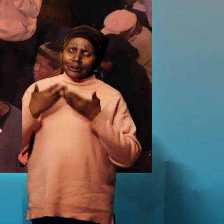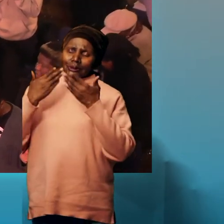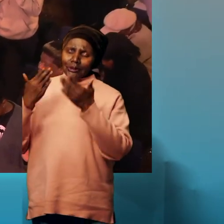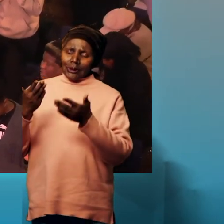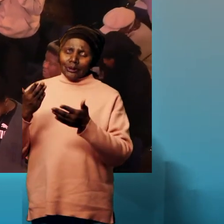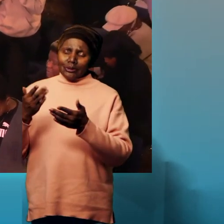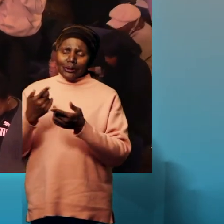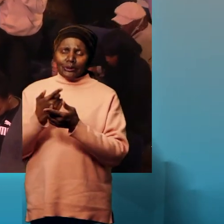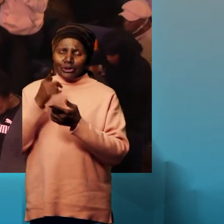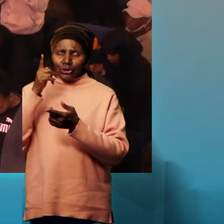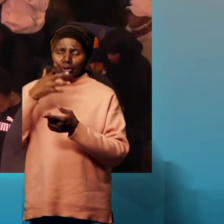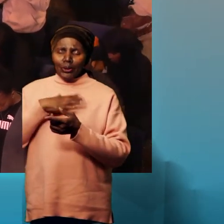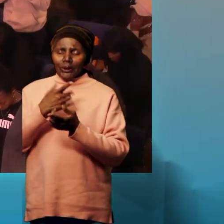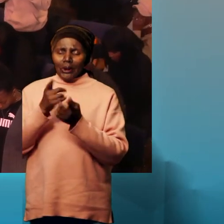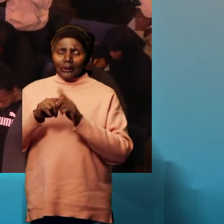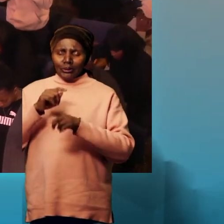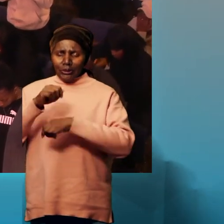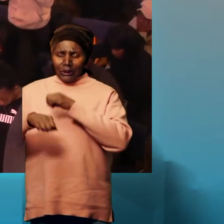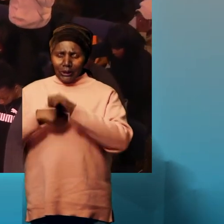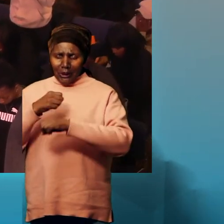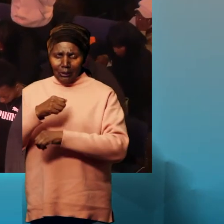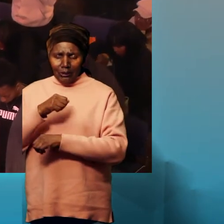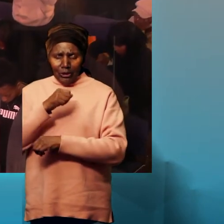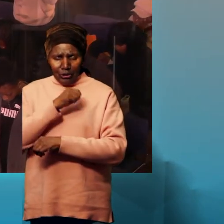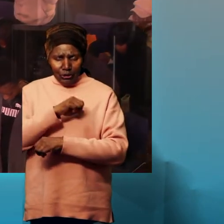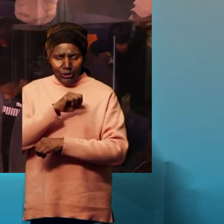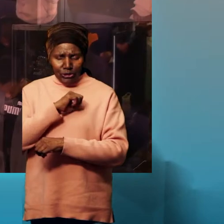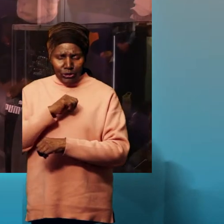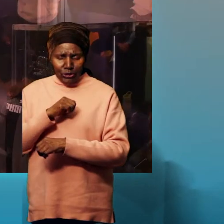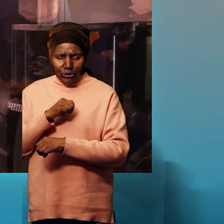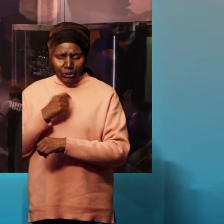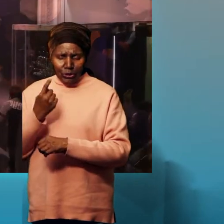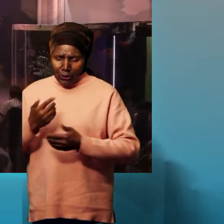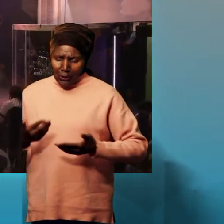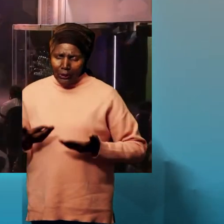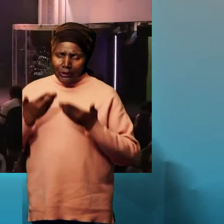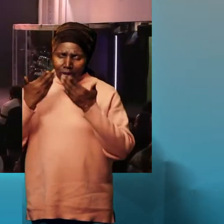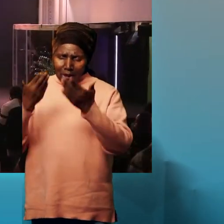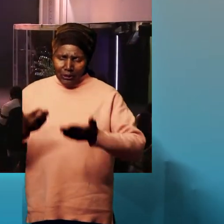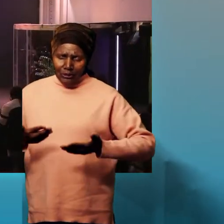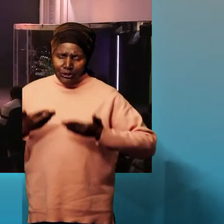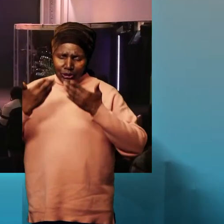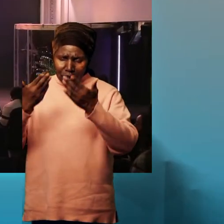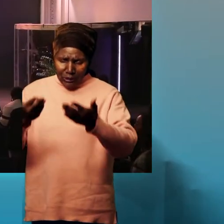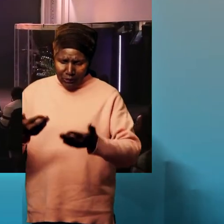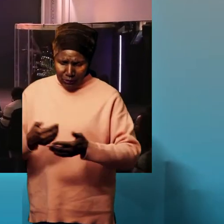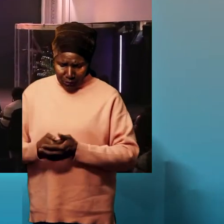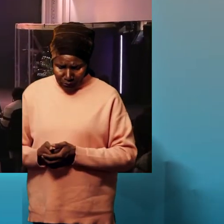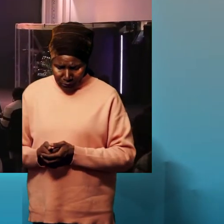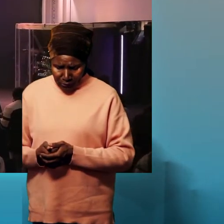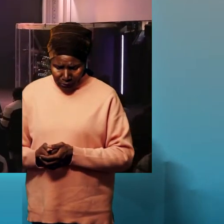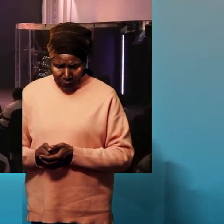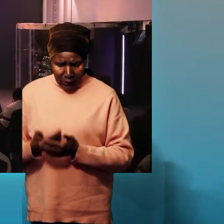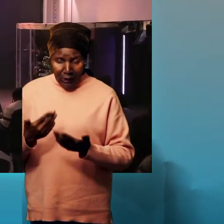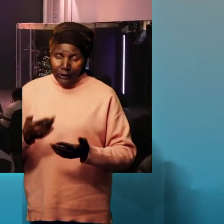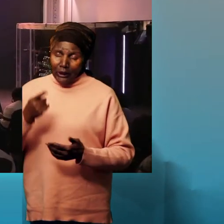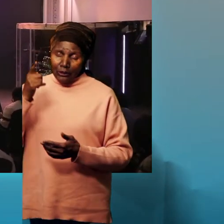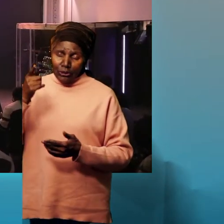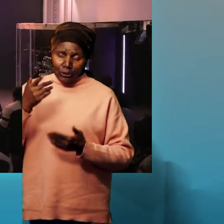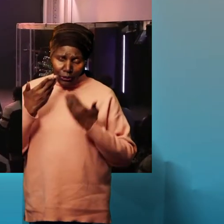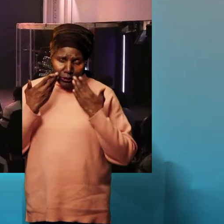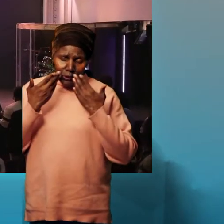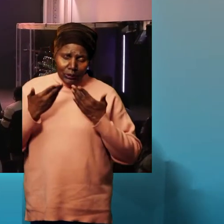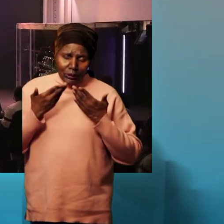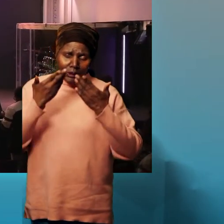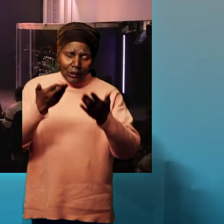our lives. And Lord, I pray, Lord, all over this place, all those watching online, Lord, that you are giving them ideas, Lord, of